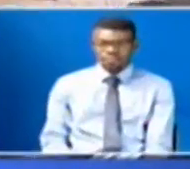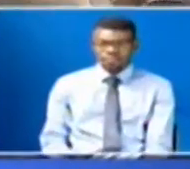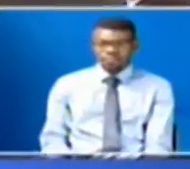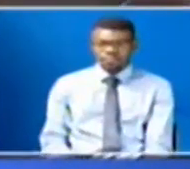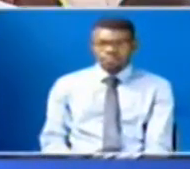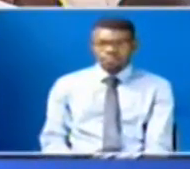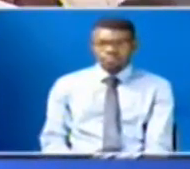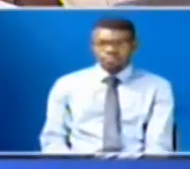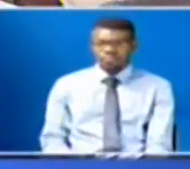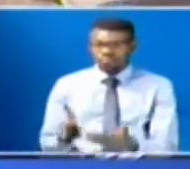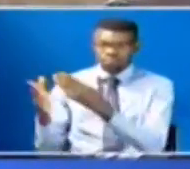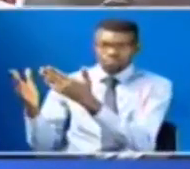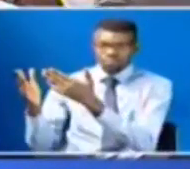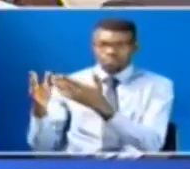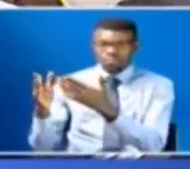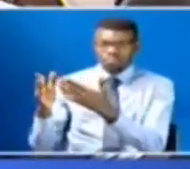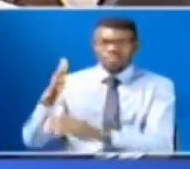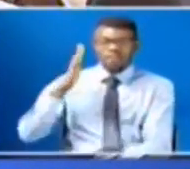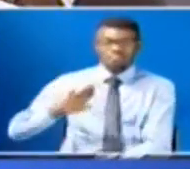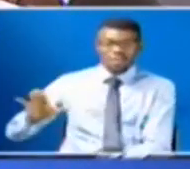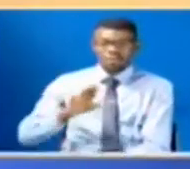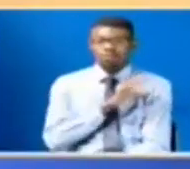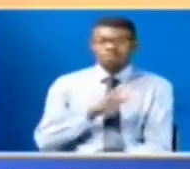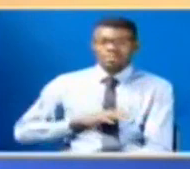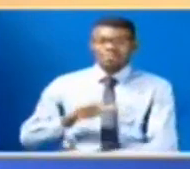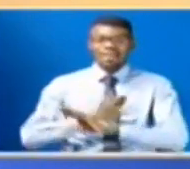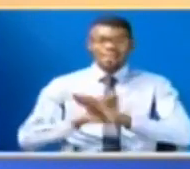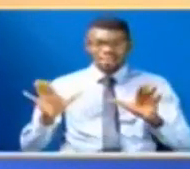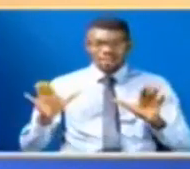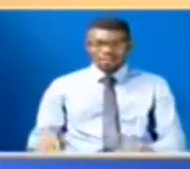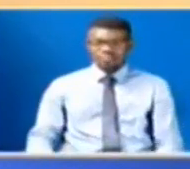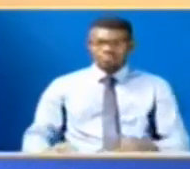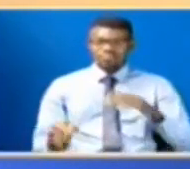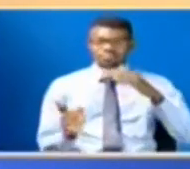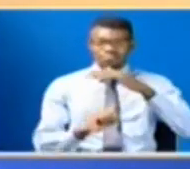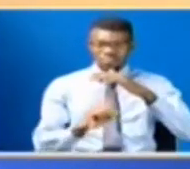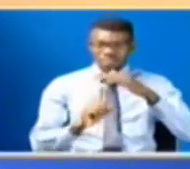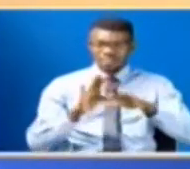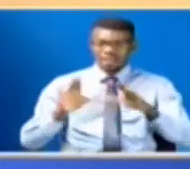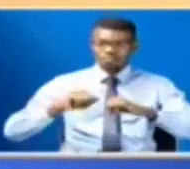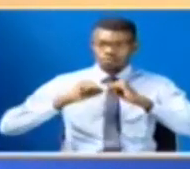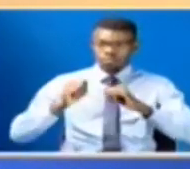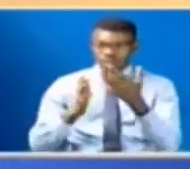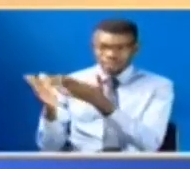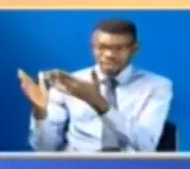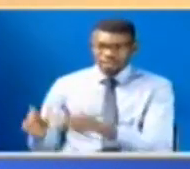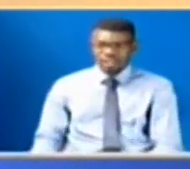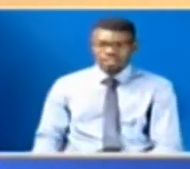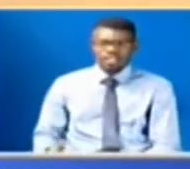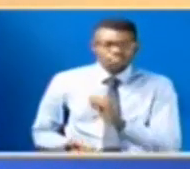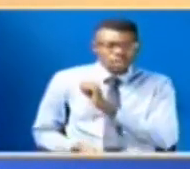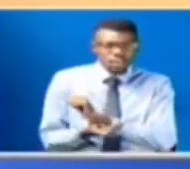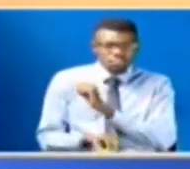First, before the Rachel Nyamai-chaired Parliamentary Committee on Lands, were Ministry of Lands officials at pains to explain,